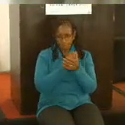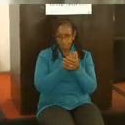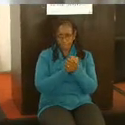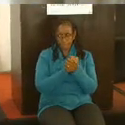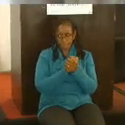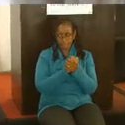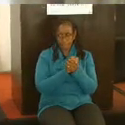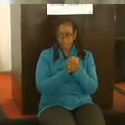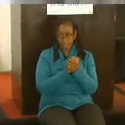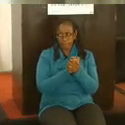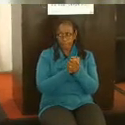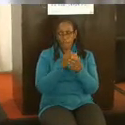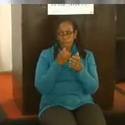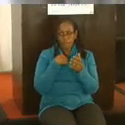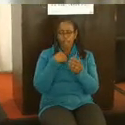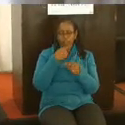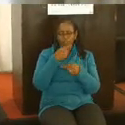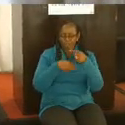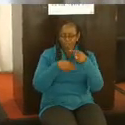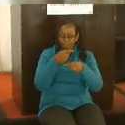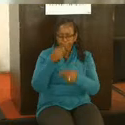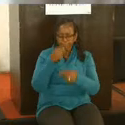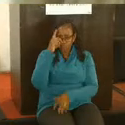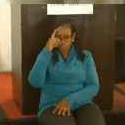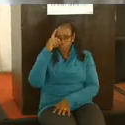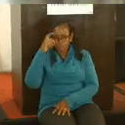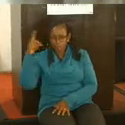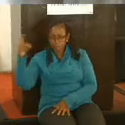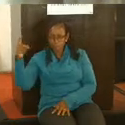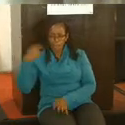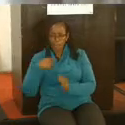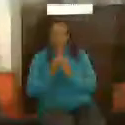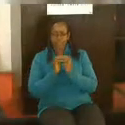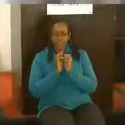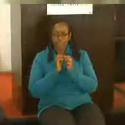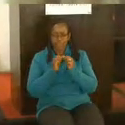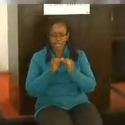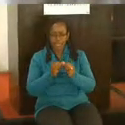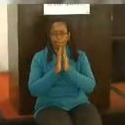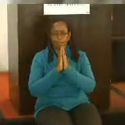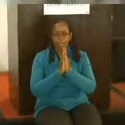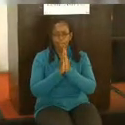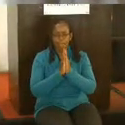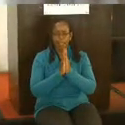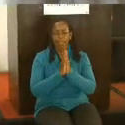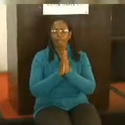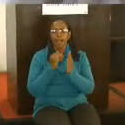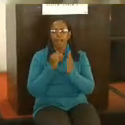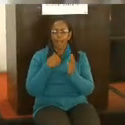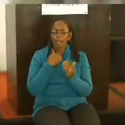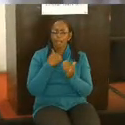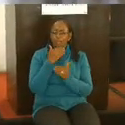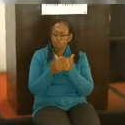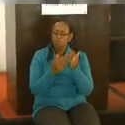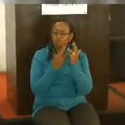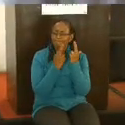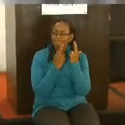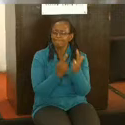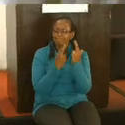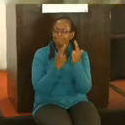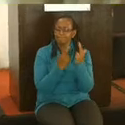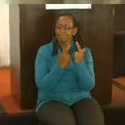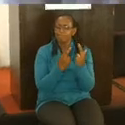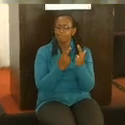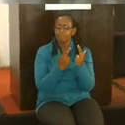I keep I keep dreaming I'm still praying I keep hoping I can't